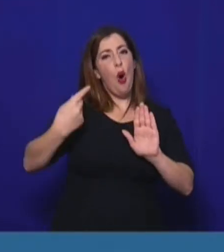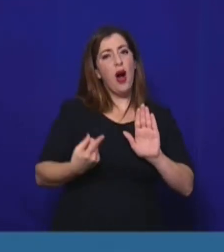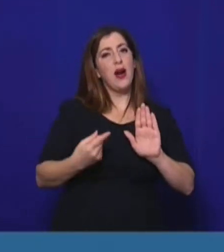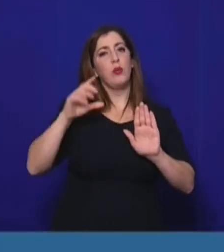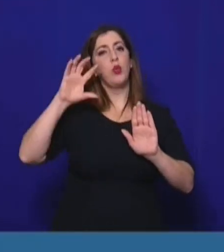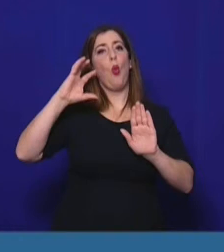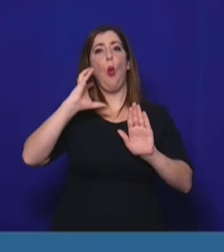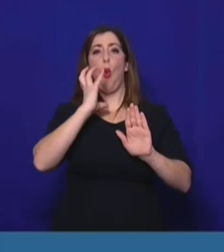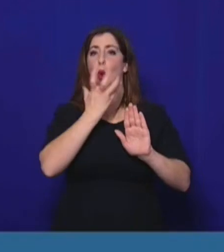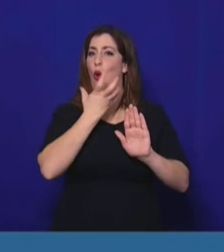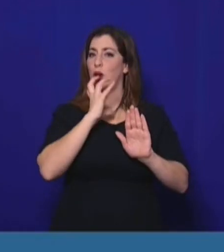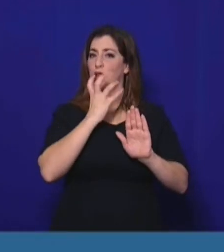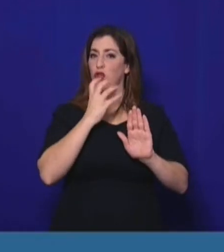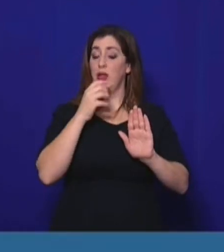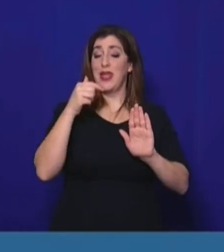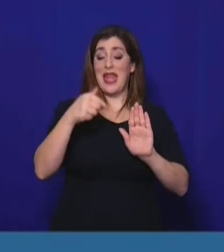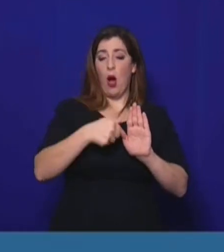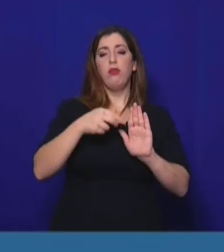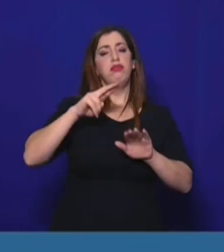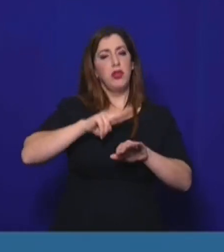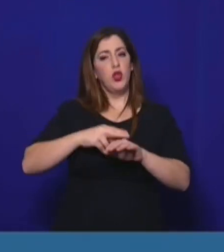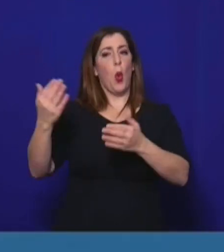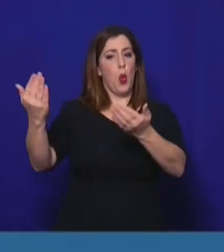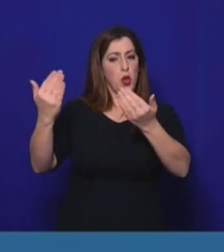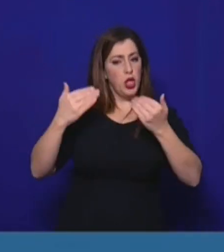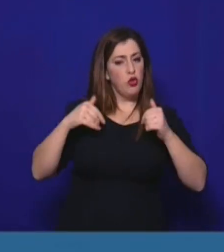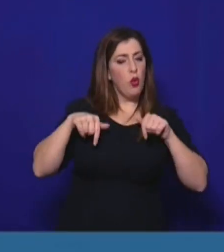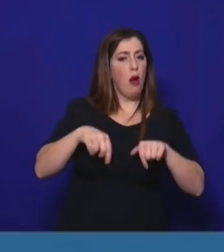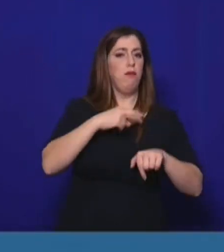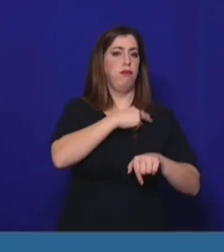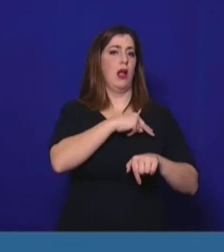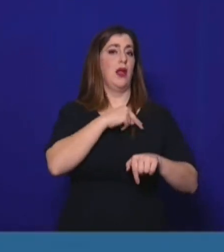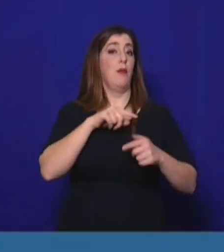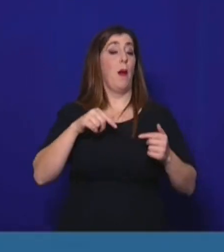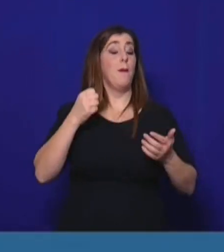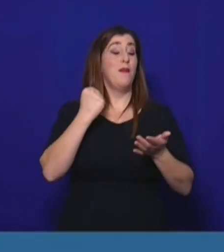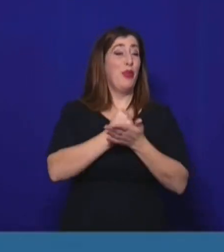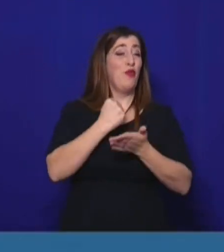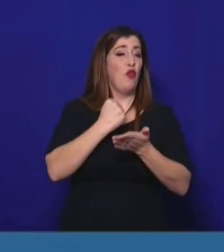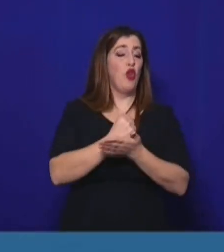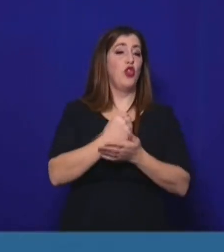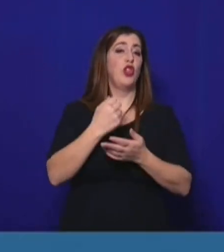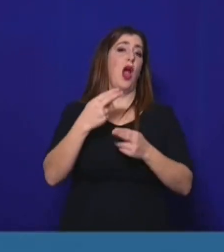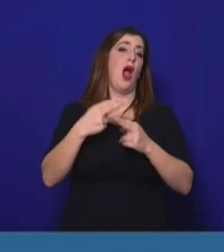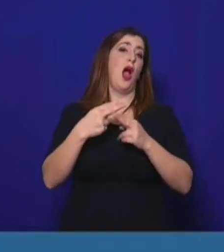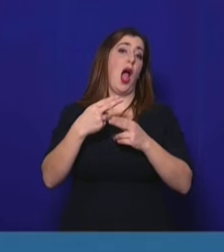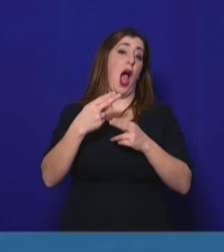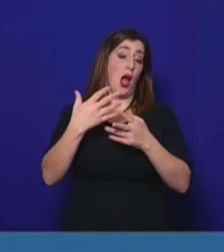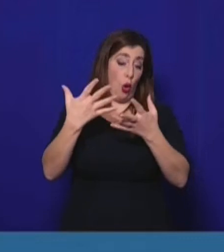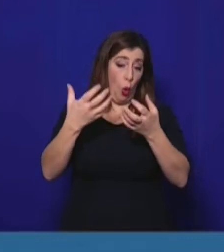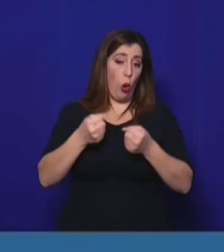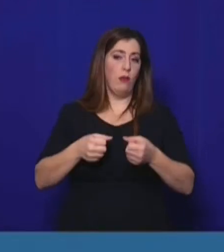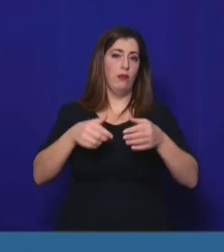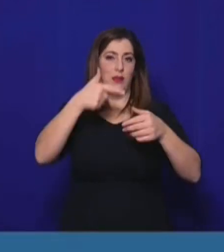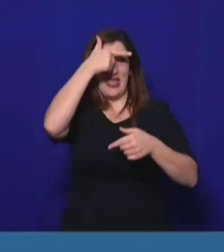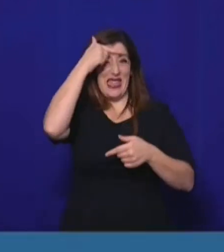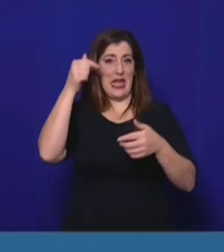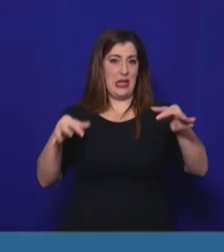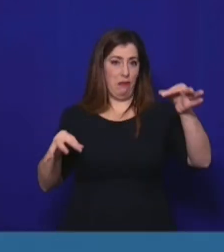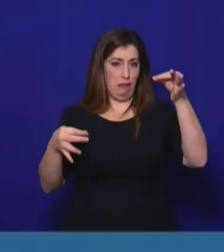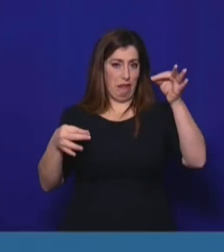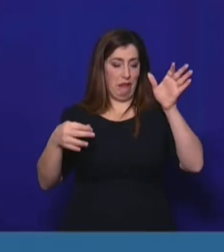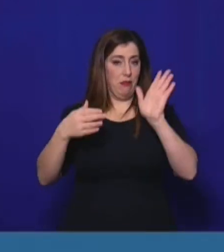dal-pajjiż, però jrid ikollhom test li jġibuh minn barra magħhom, inkella dawk li ma jkollhomx test nkun qegħdin nagħmluhom